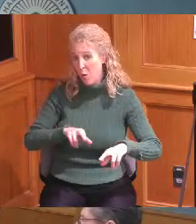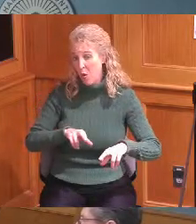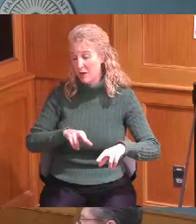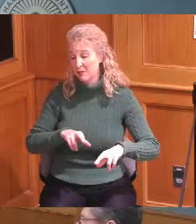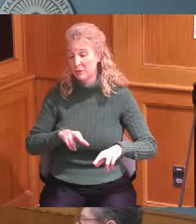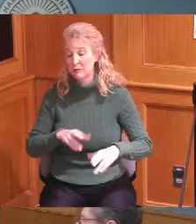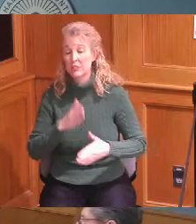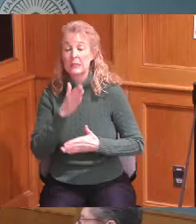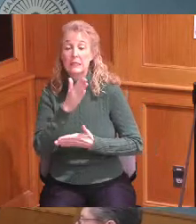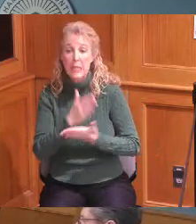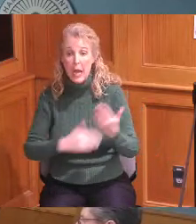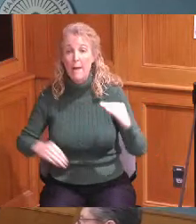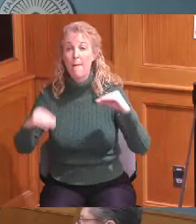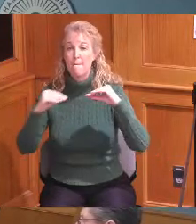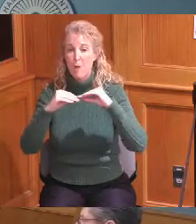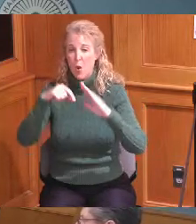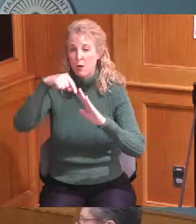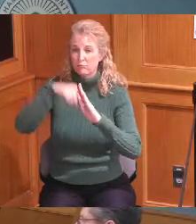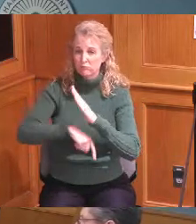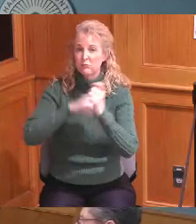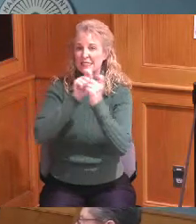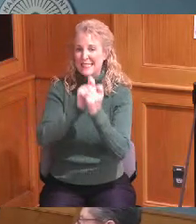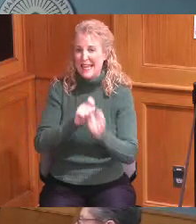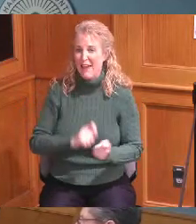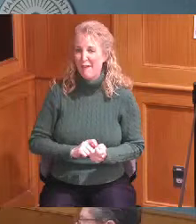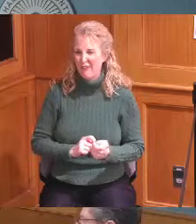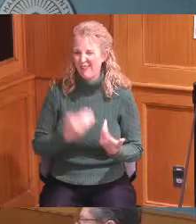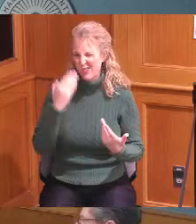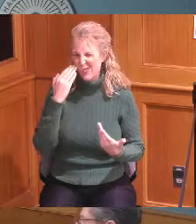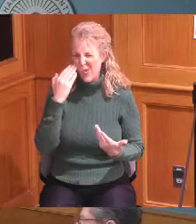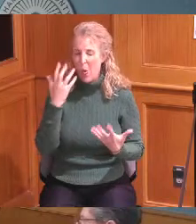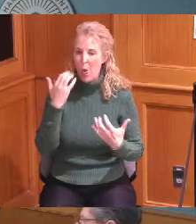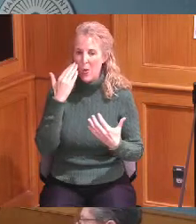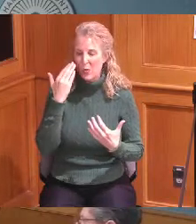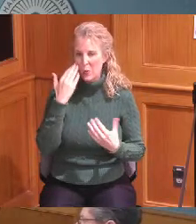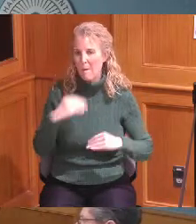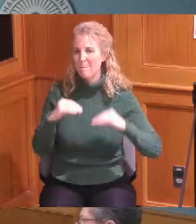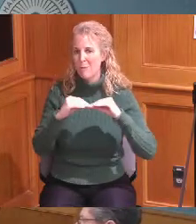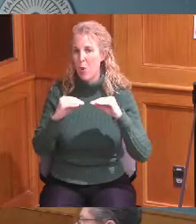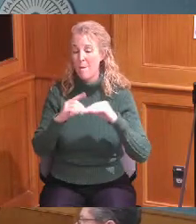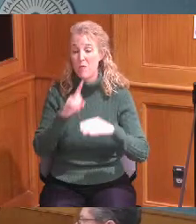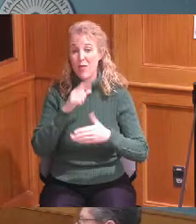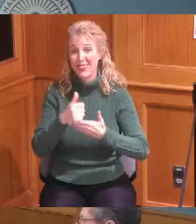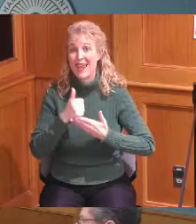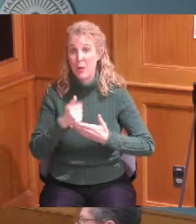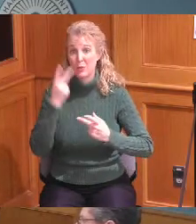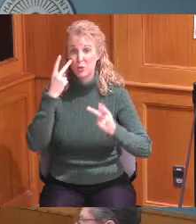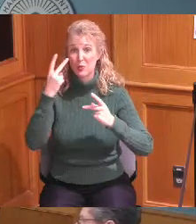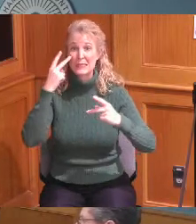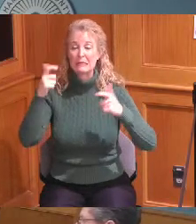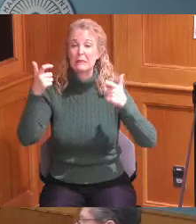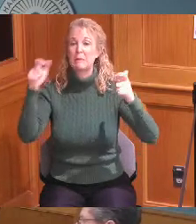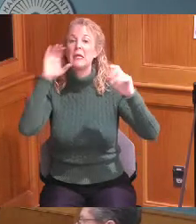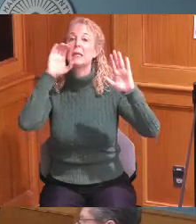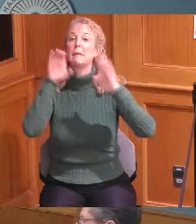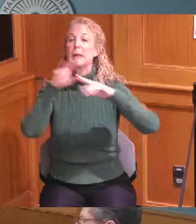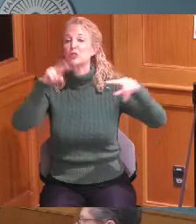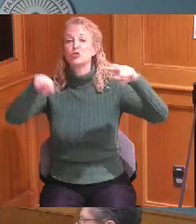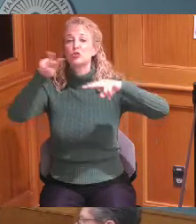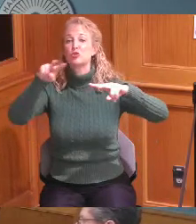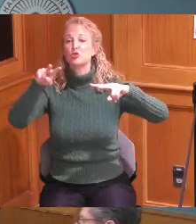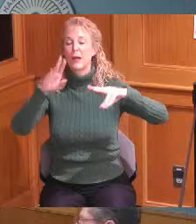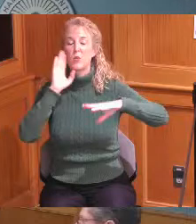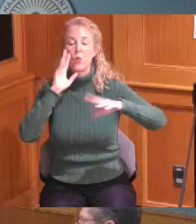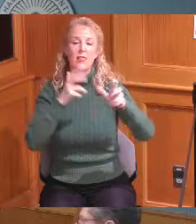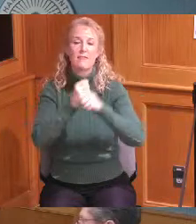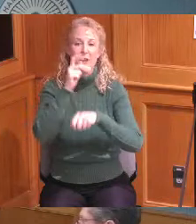of the more in the weeds kind of information, but it's helpful to have the overview, and then we'll have a